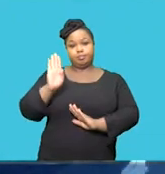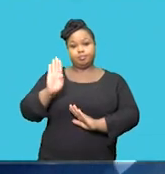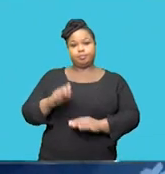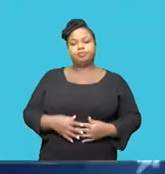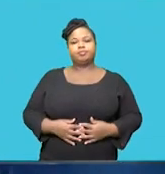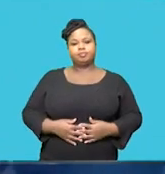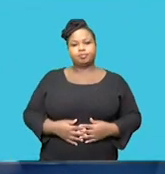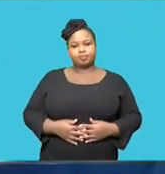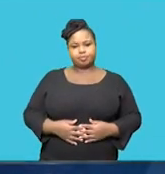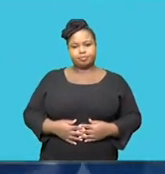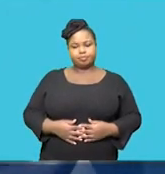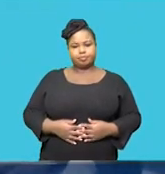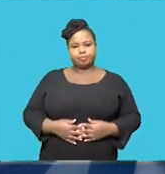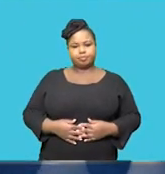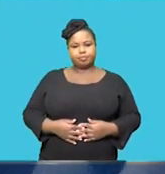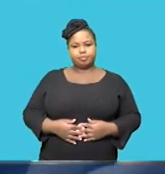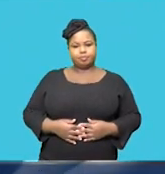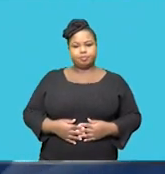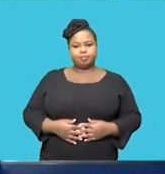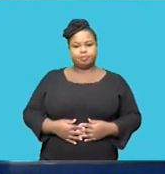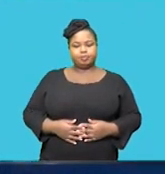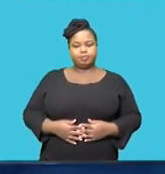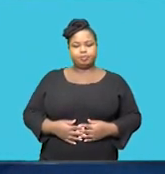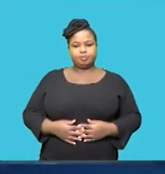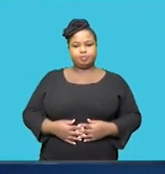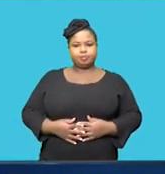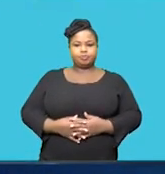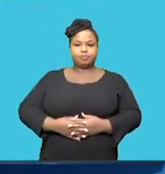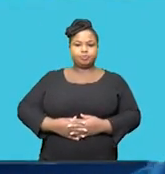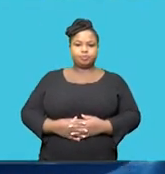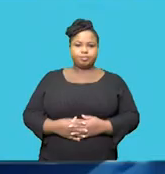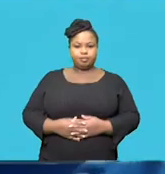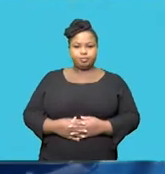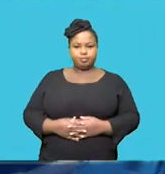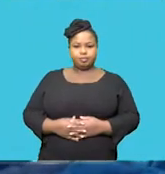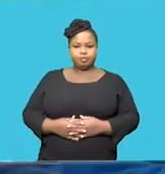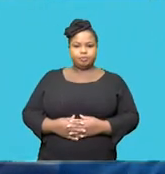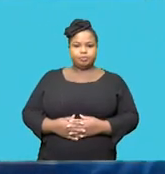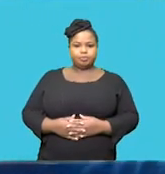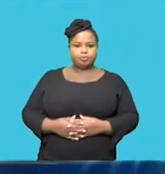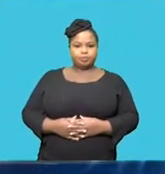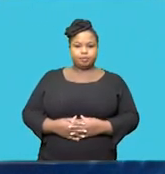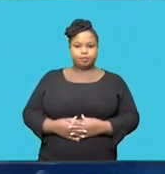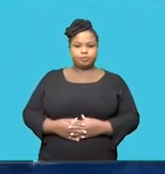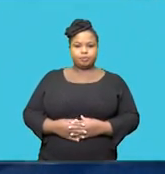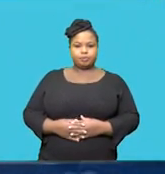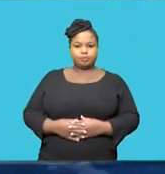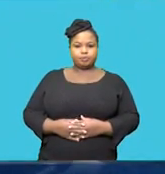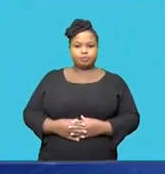kwinani eliphezulu lolutsha. Kwiindaba zeSoweto TV ndingunomzabalazo Mduka eGoli.